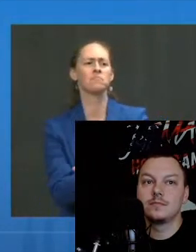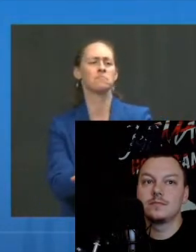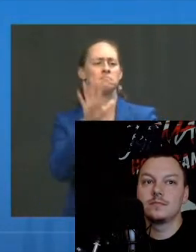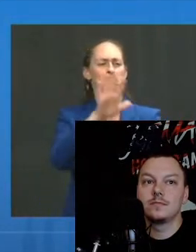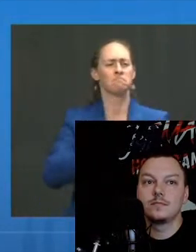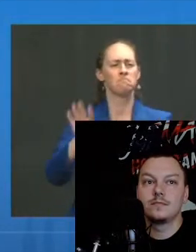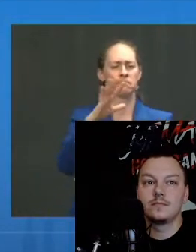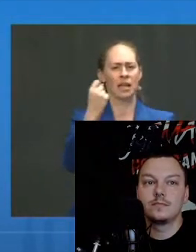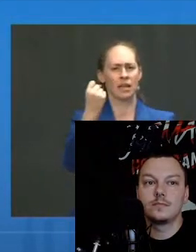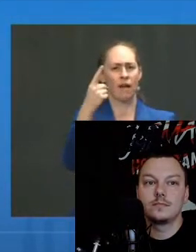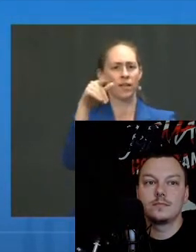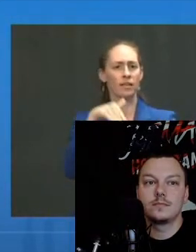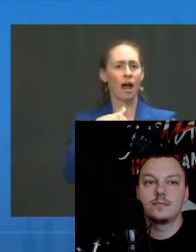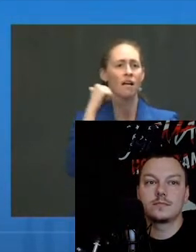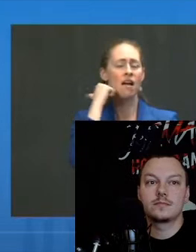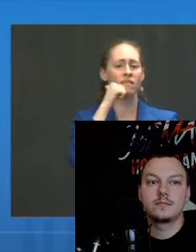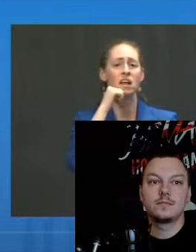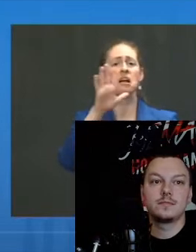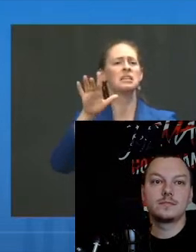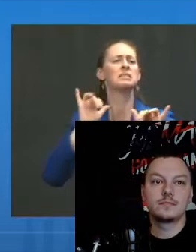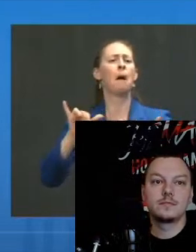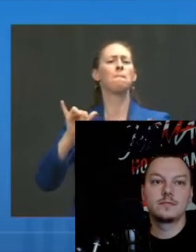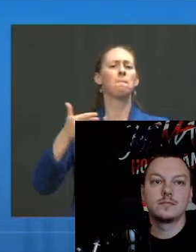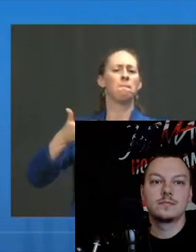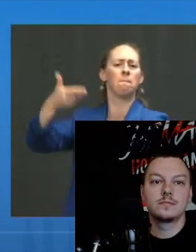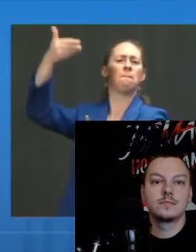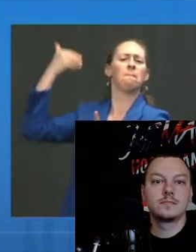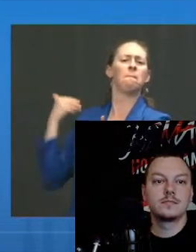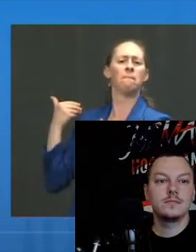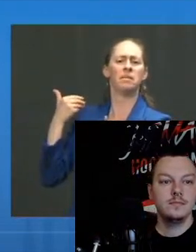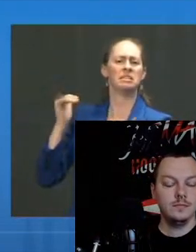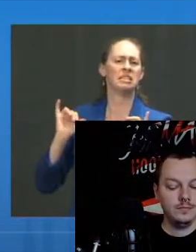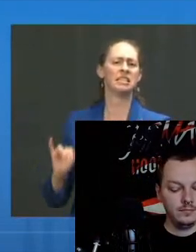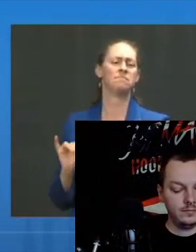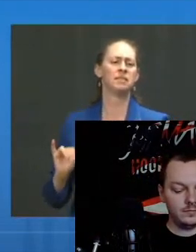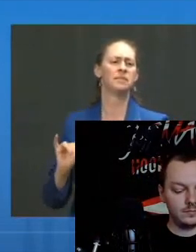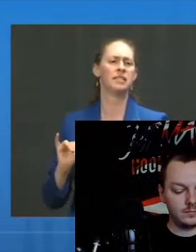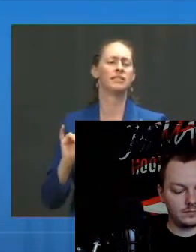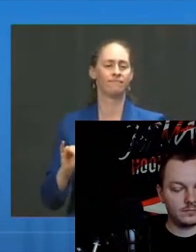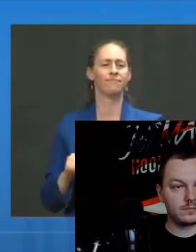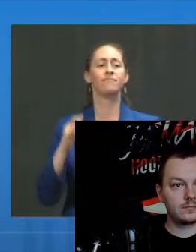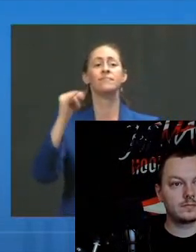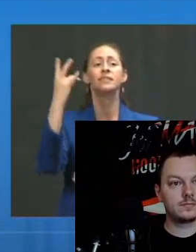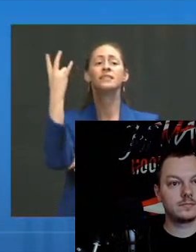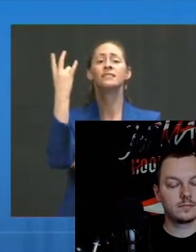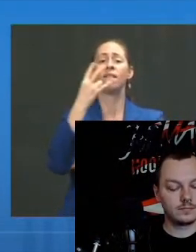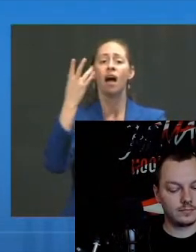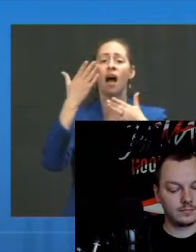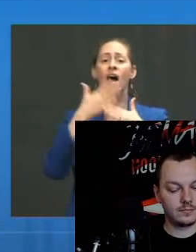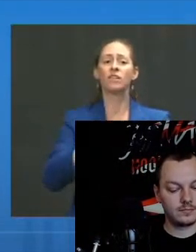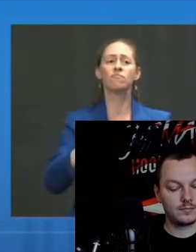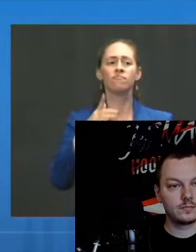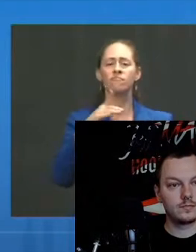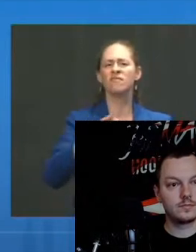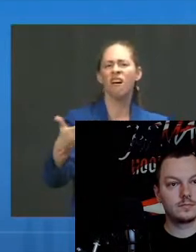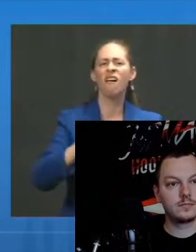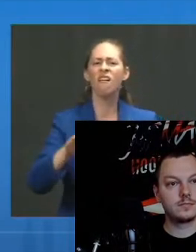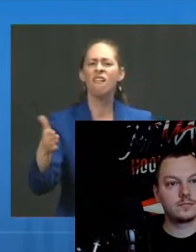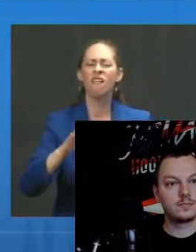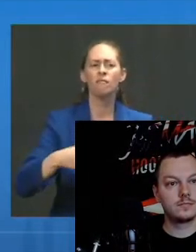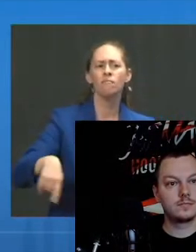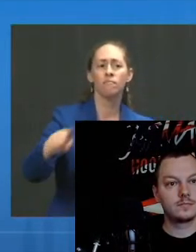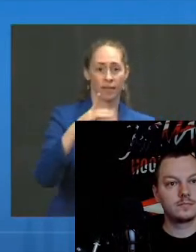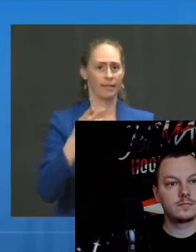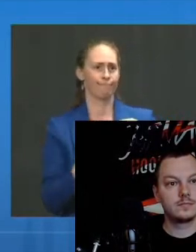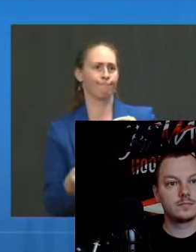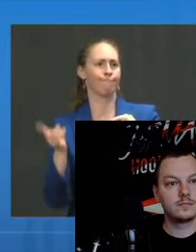day, similar to the previous 7-day period. And 7-day average of daily deaths have also increased to 739